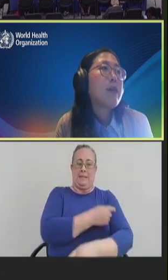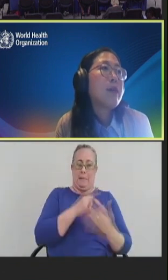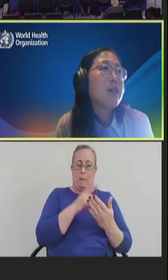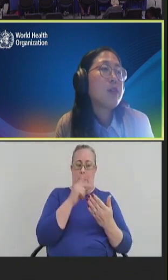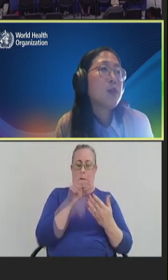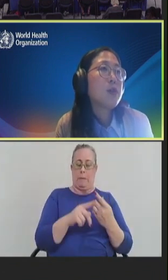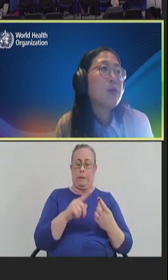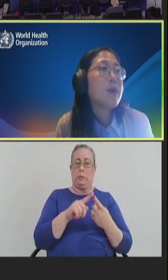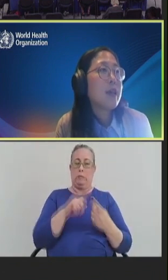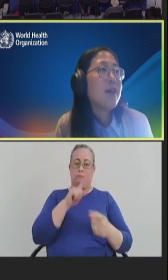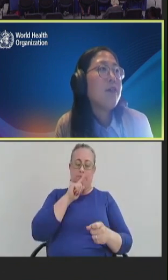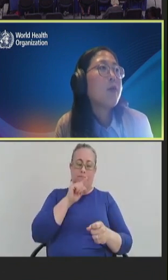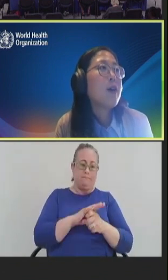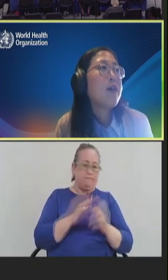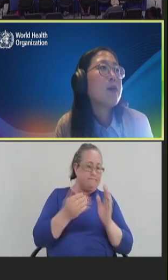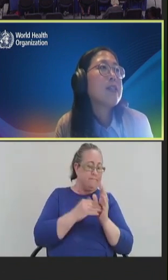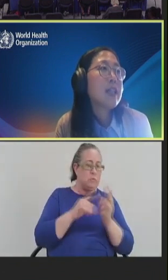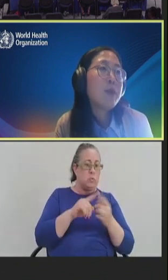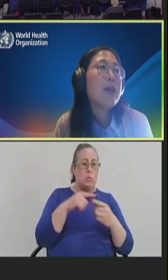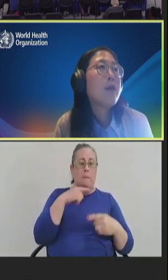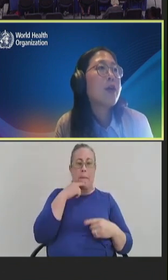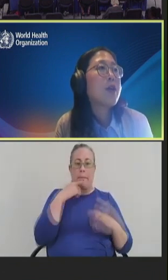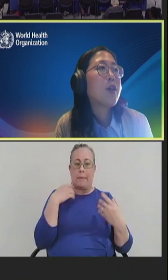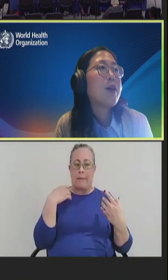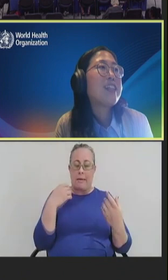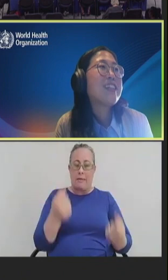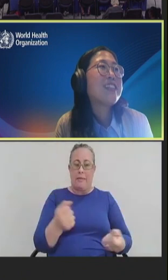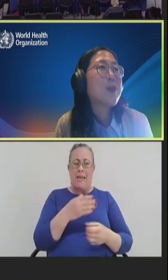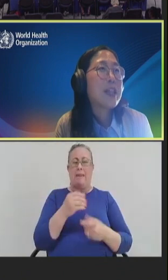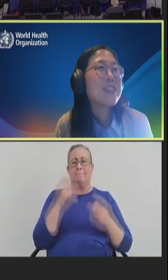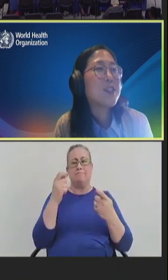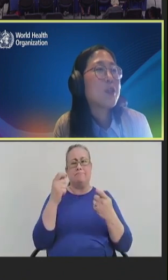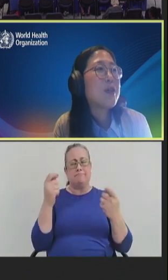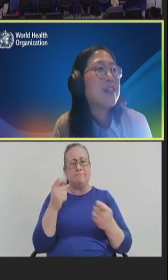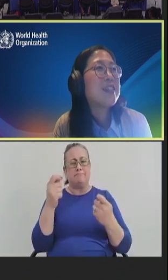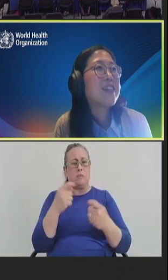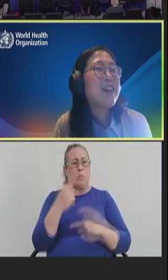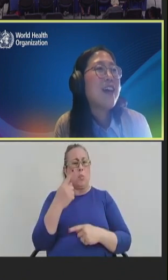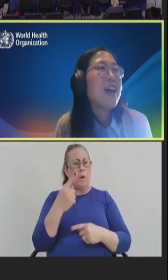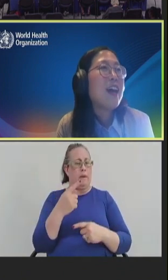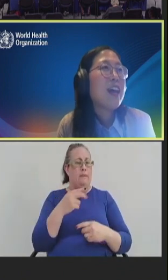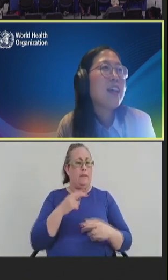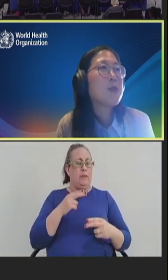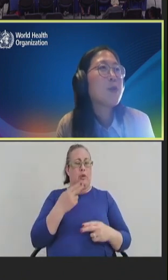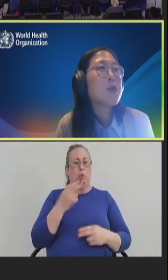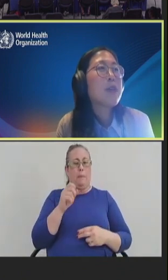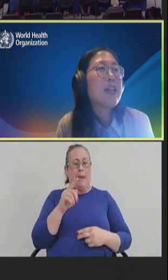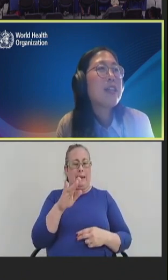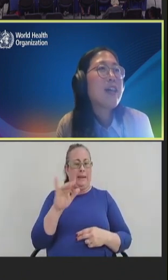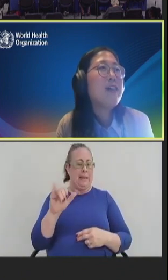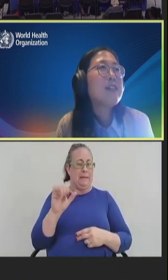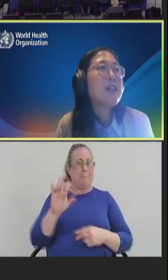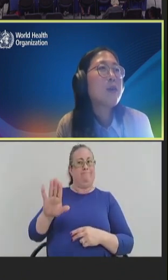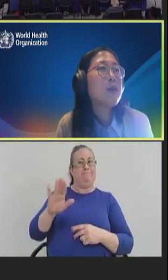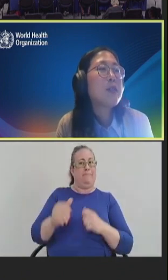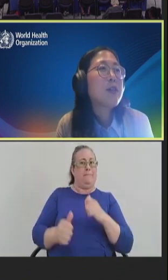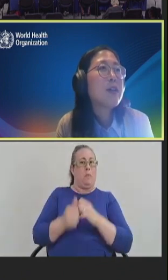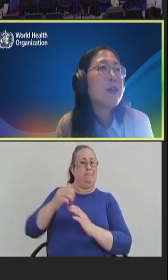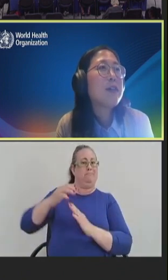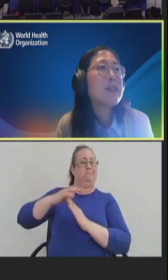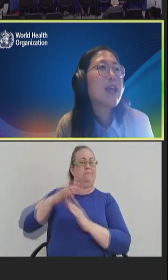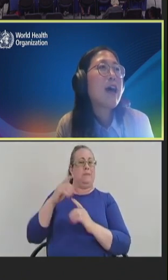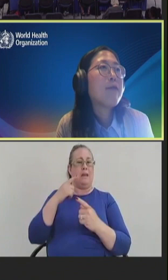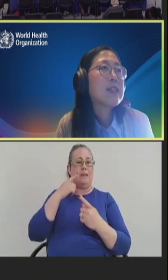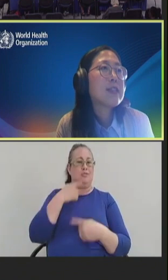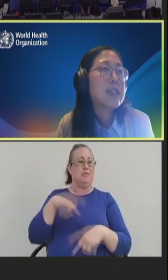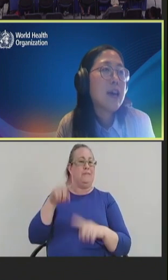their commitment to public health while celebrating one of the humanity's greatest achievements. And social media tiles and all the